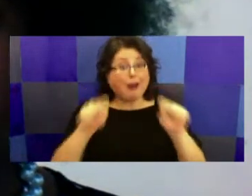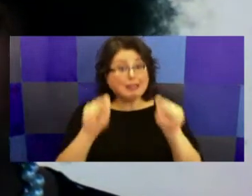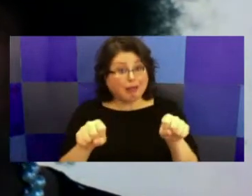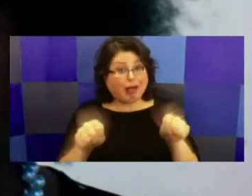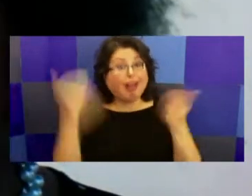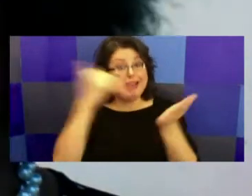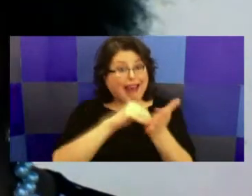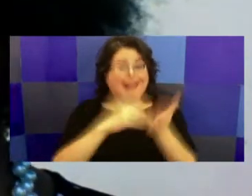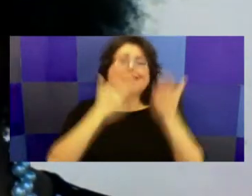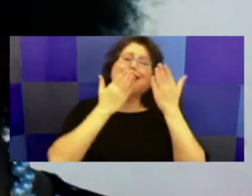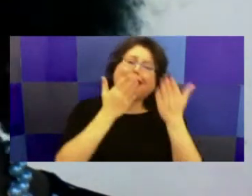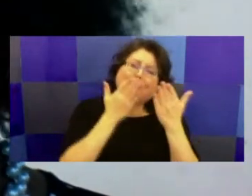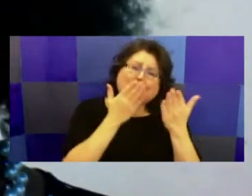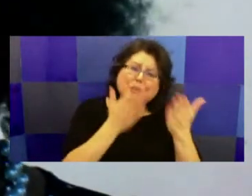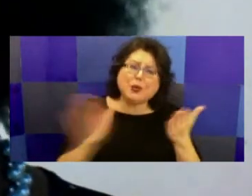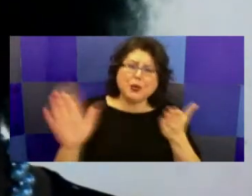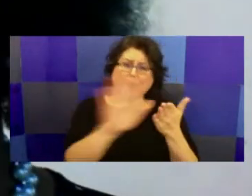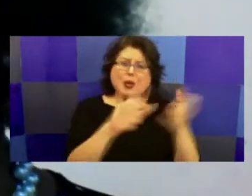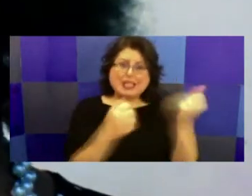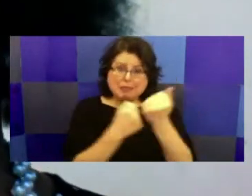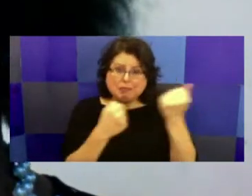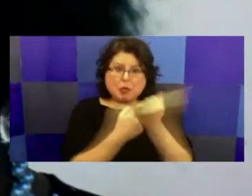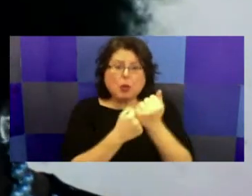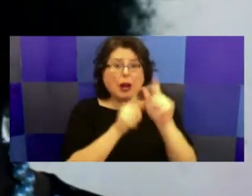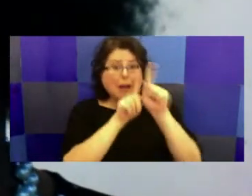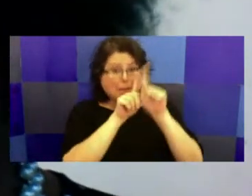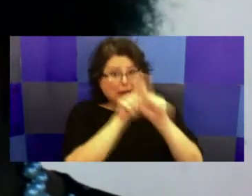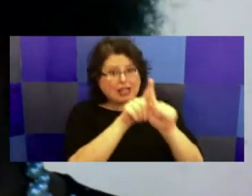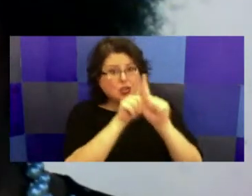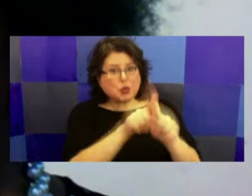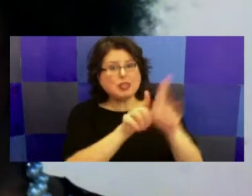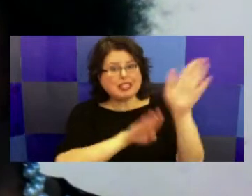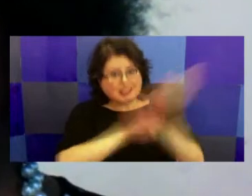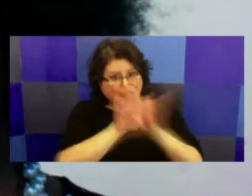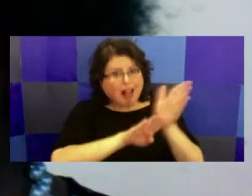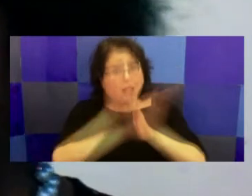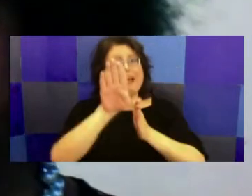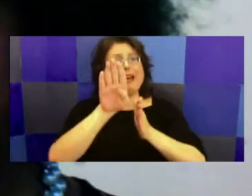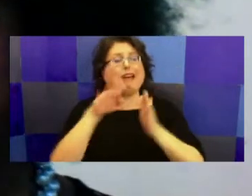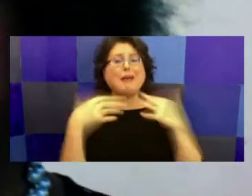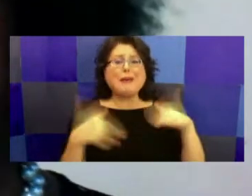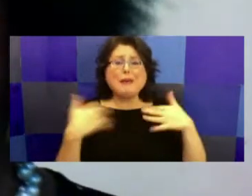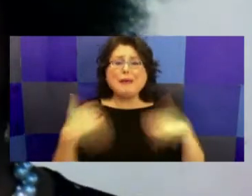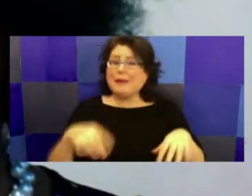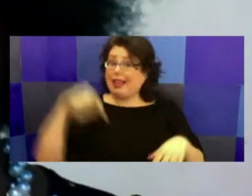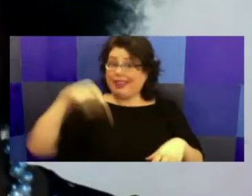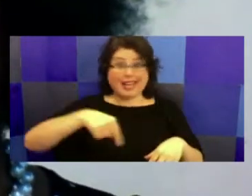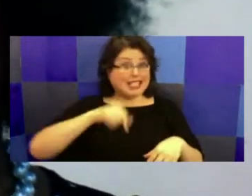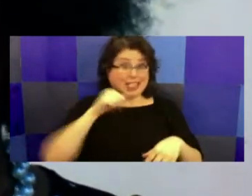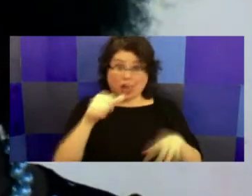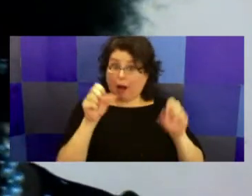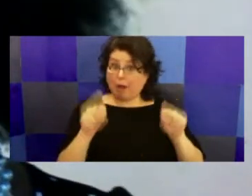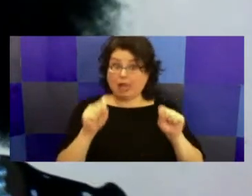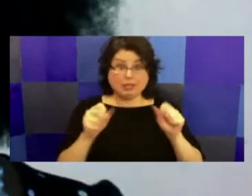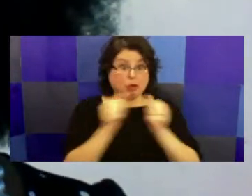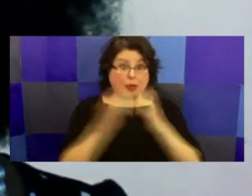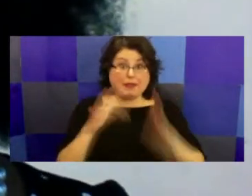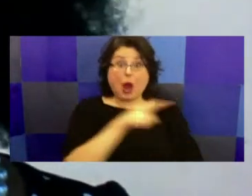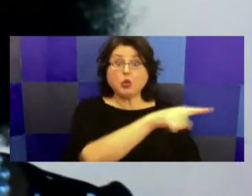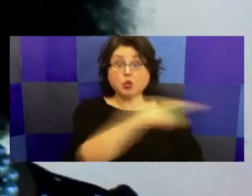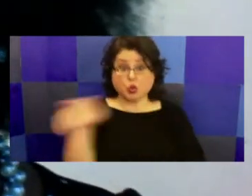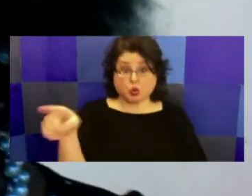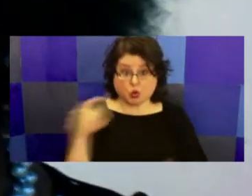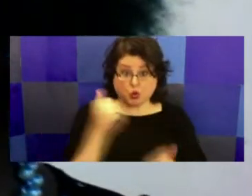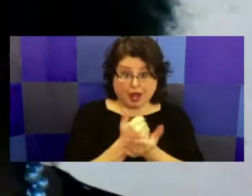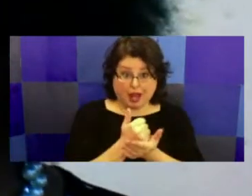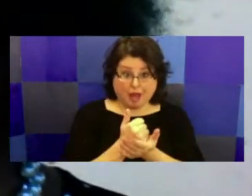Again, the support, the mentorship, the development, none of this would have been possible without all of you. I